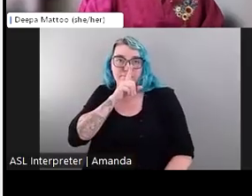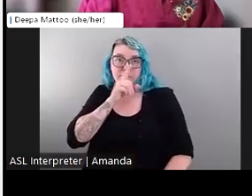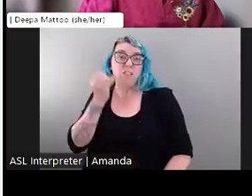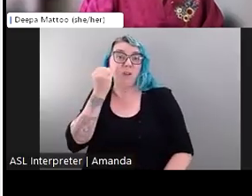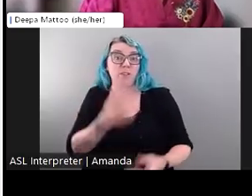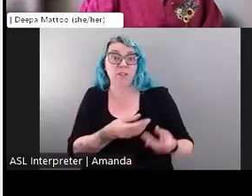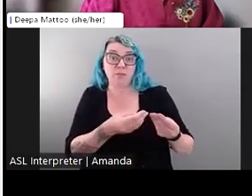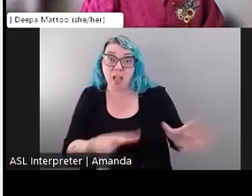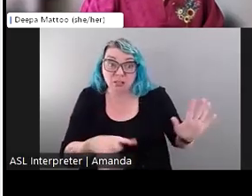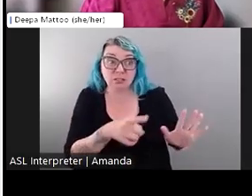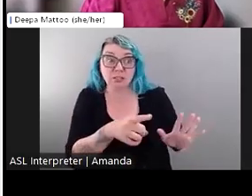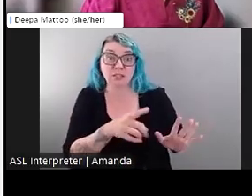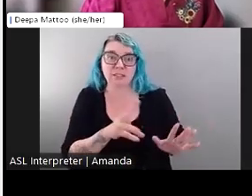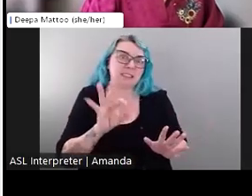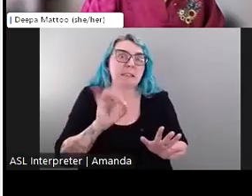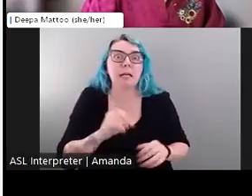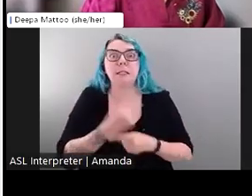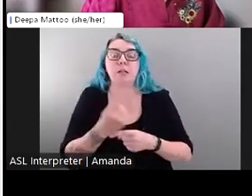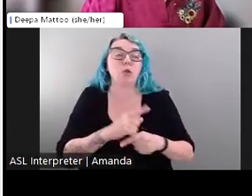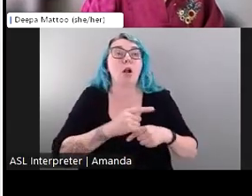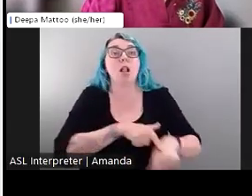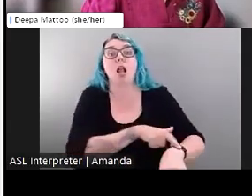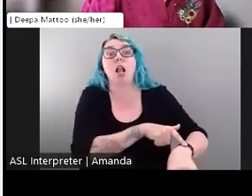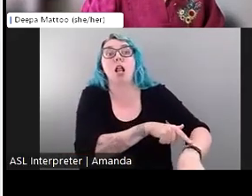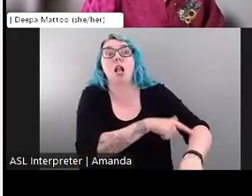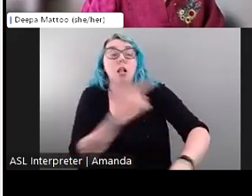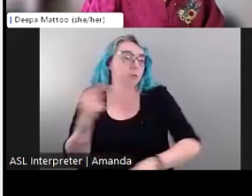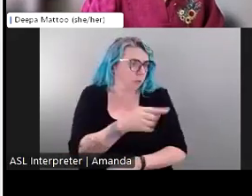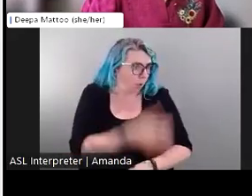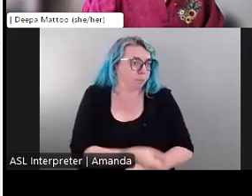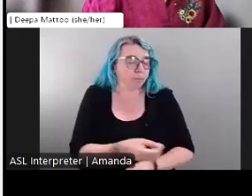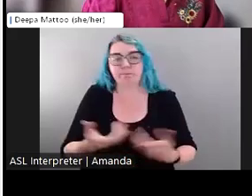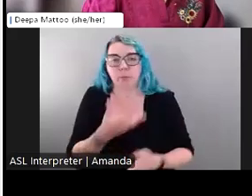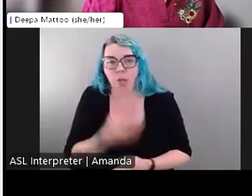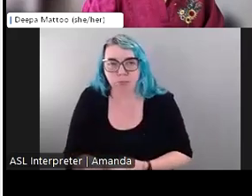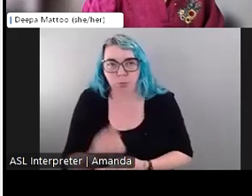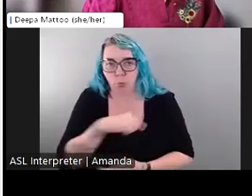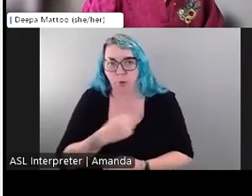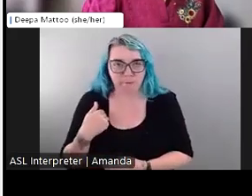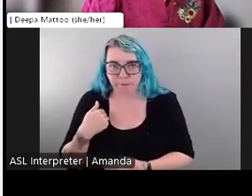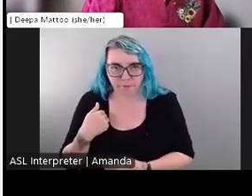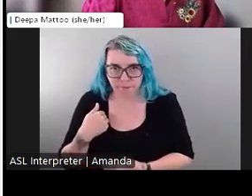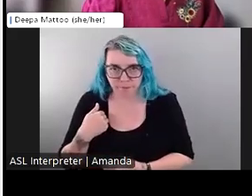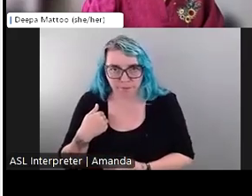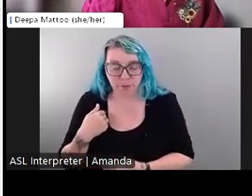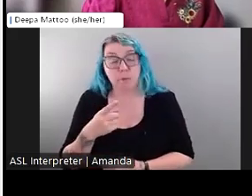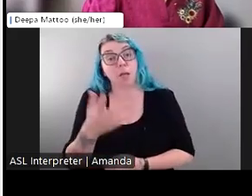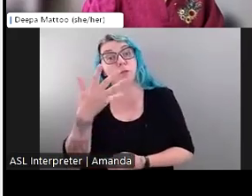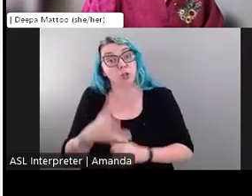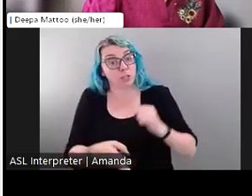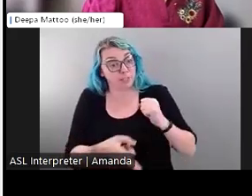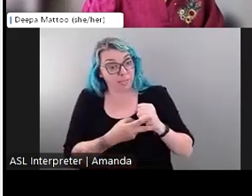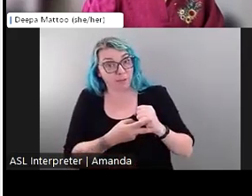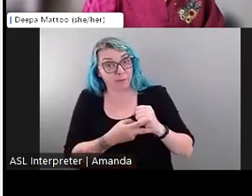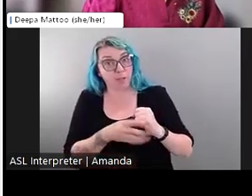be redirected back to the dashboard page. From there, you'll be able to see your new questionnaire, risk factor report, and